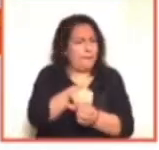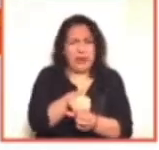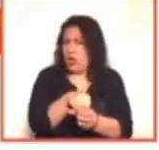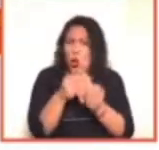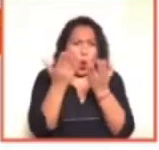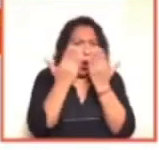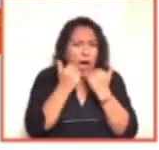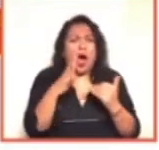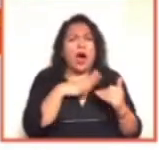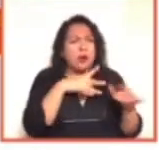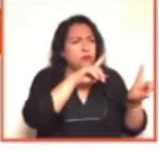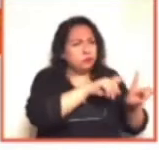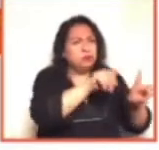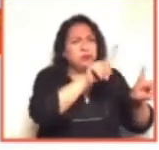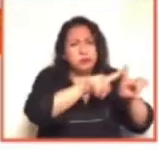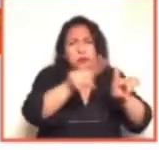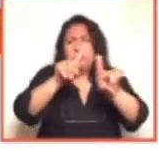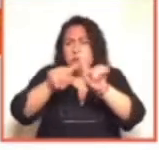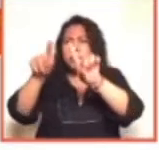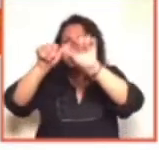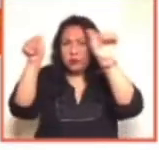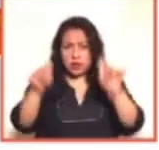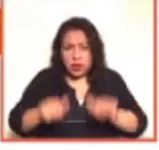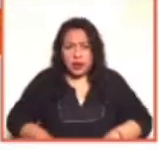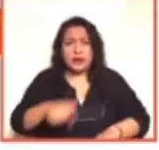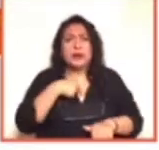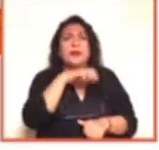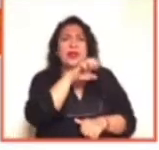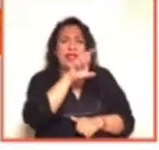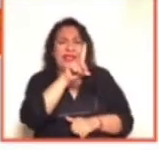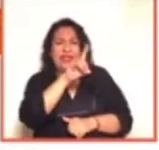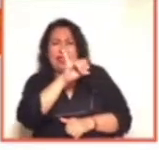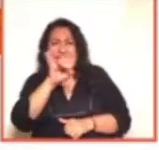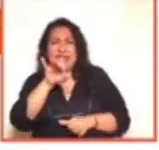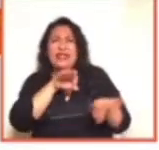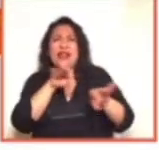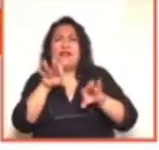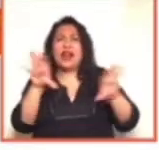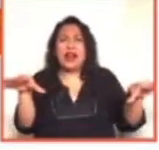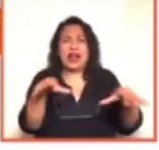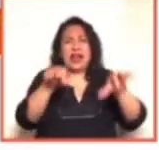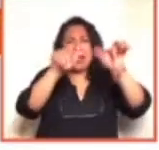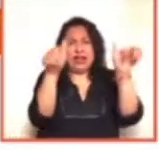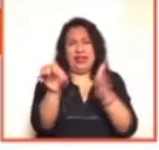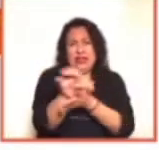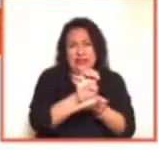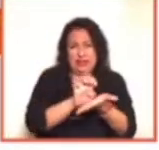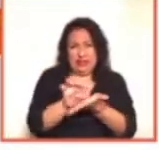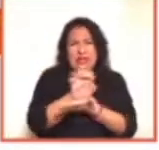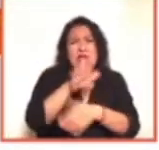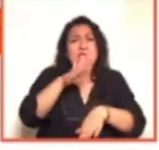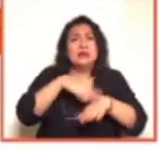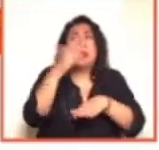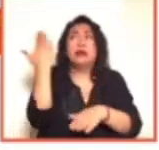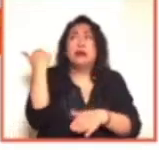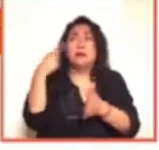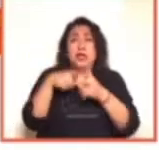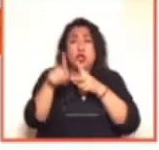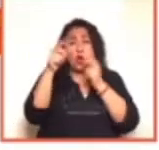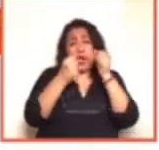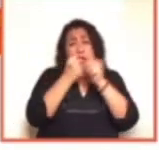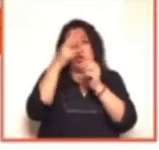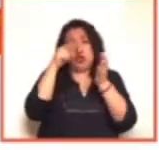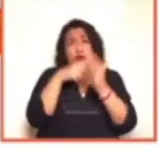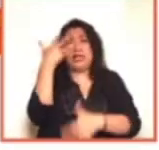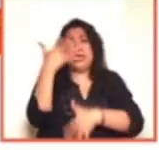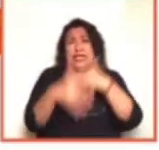speak to all of them. Eddie Cota ha trabajado en el campo de las artes escénicas, particularmente desde 2015, con su agencia